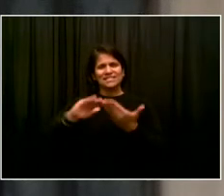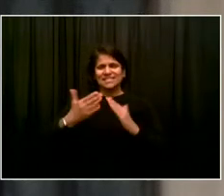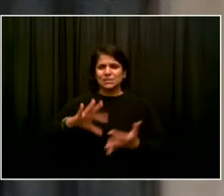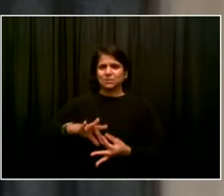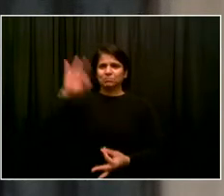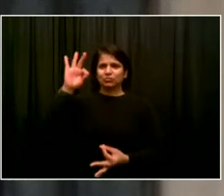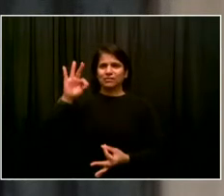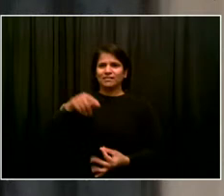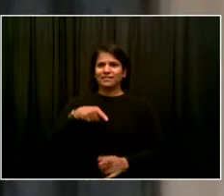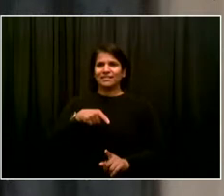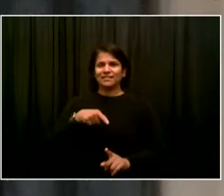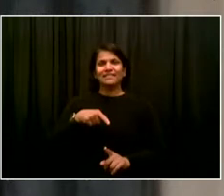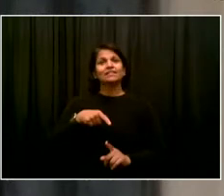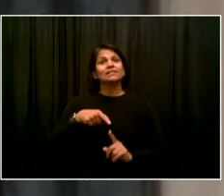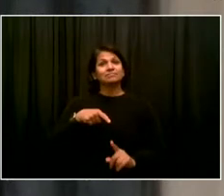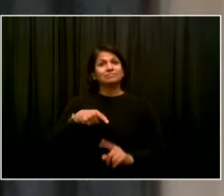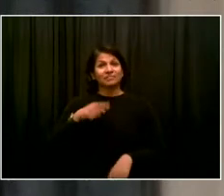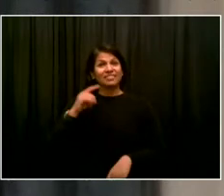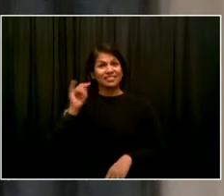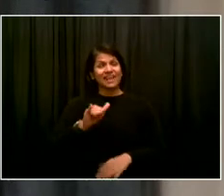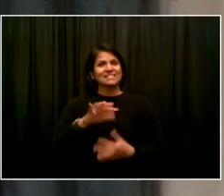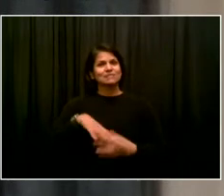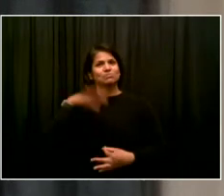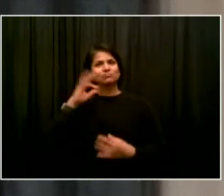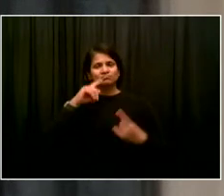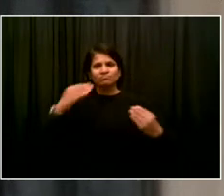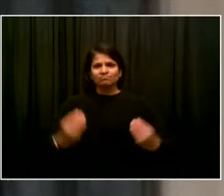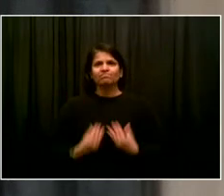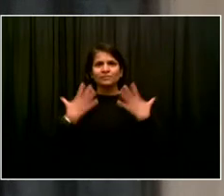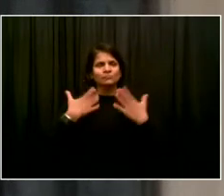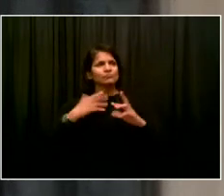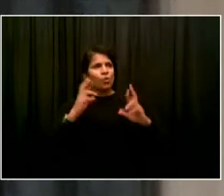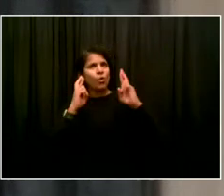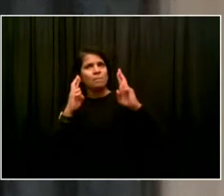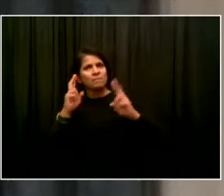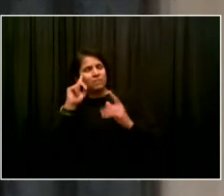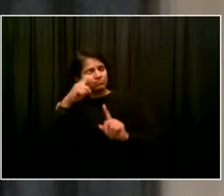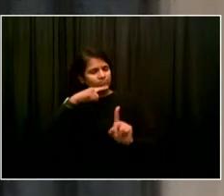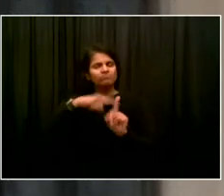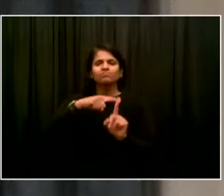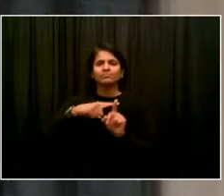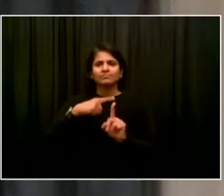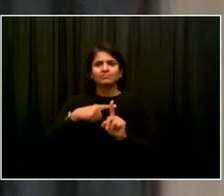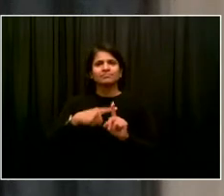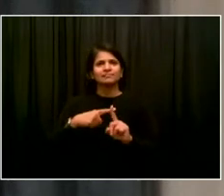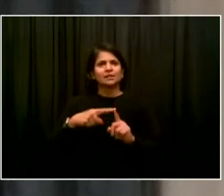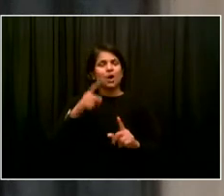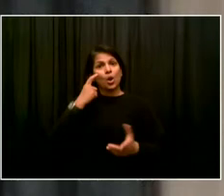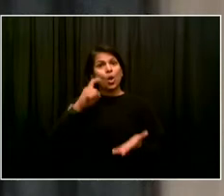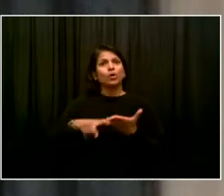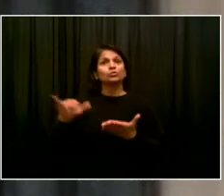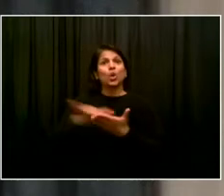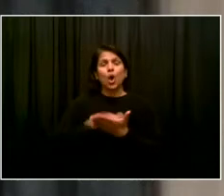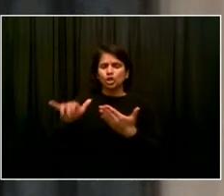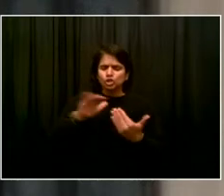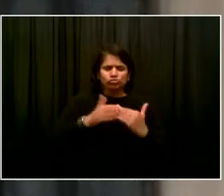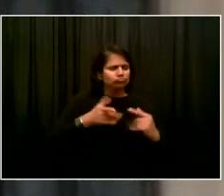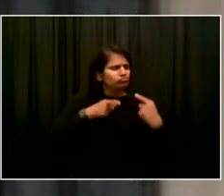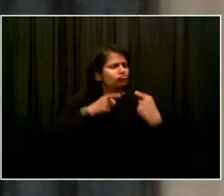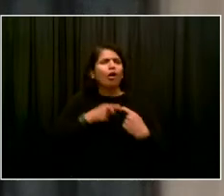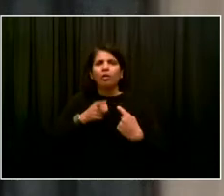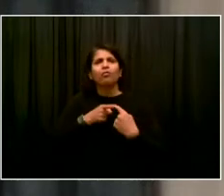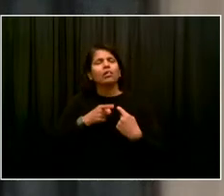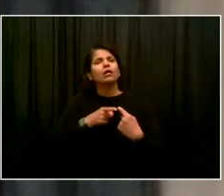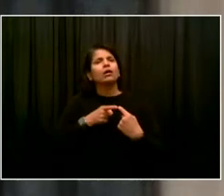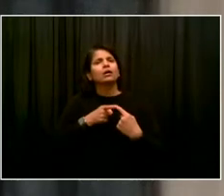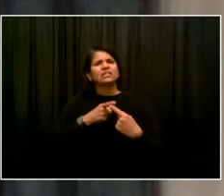me optimistic because I've seen us go through hard times. I remember, you know, I mean, pre 9/11, you know,